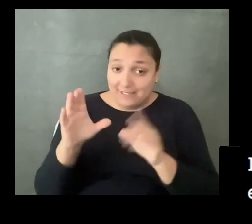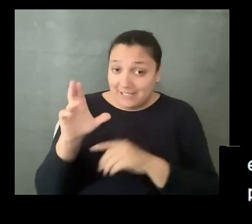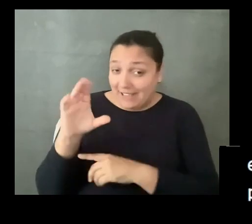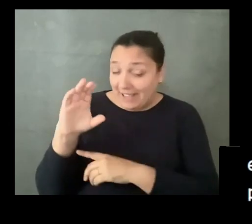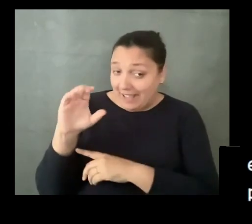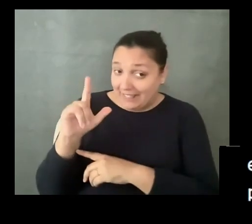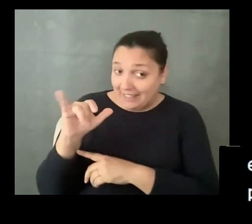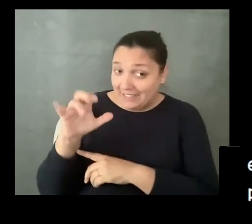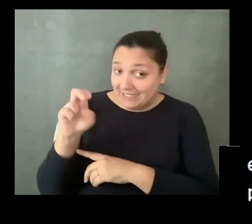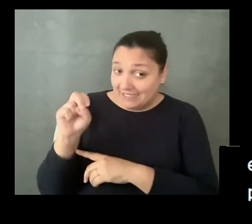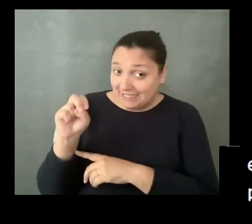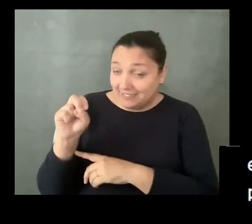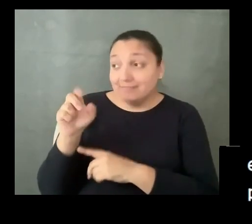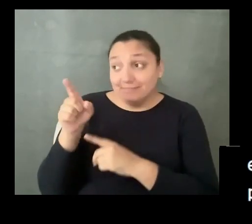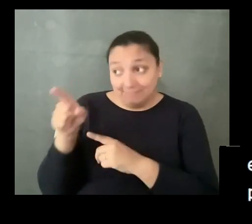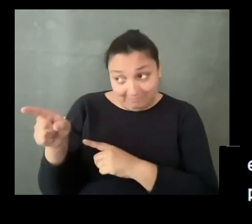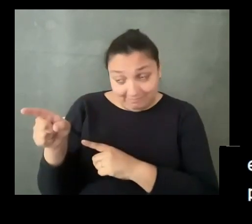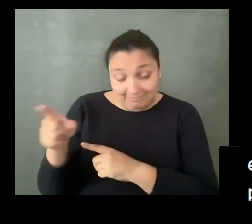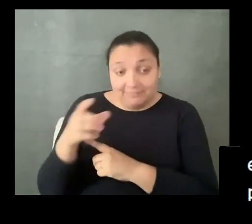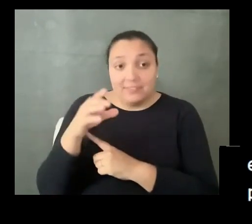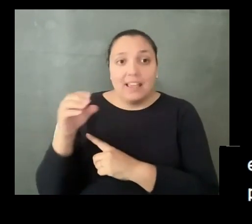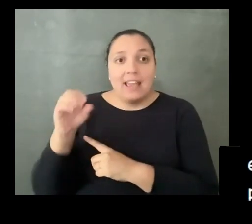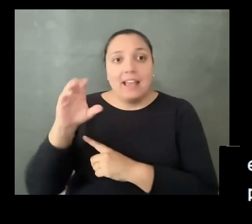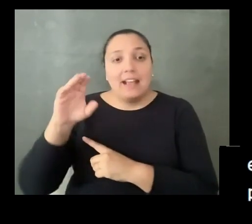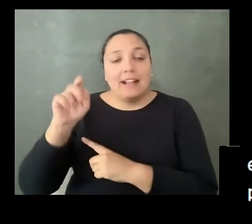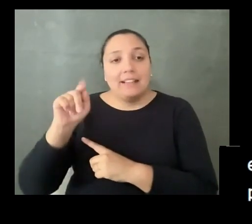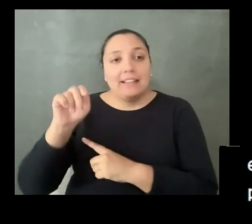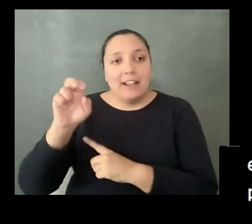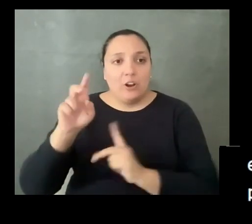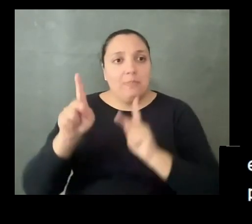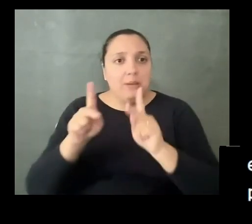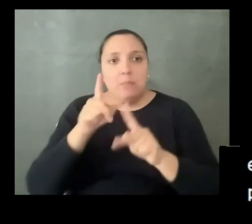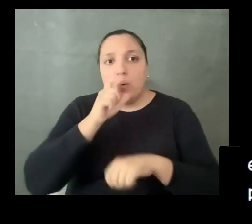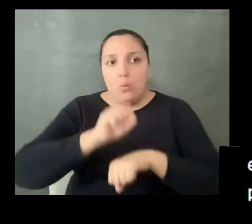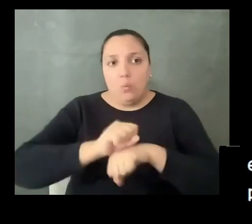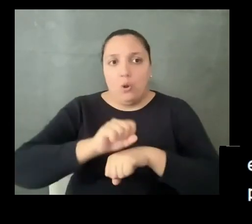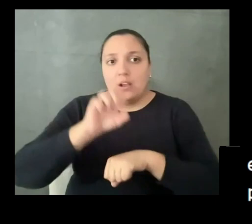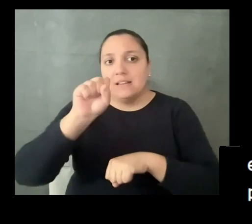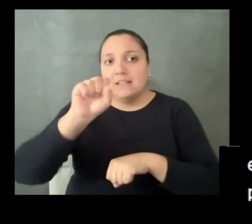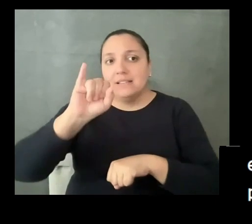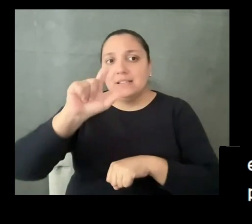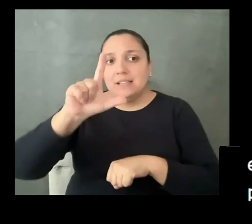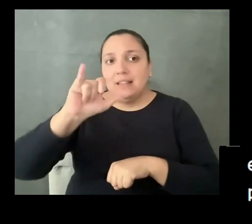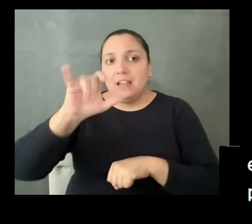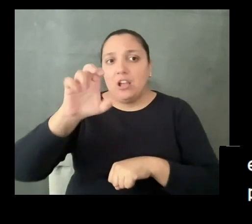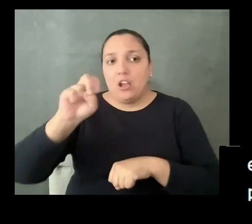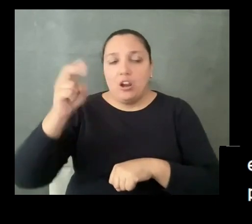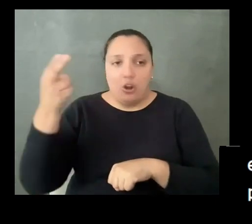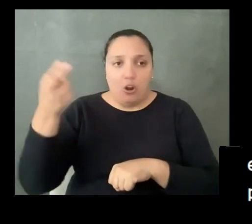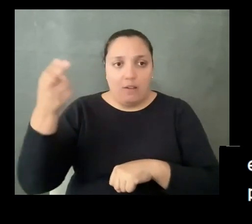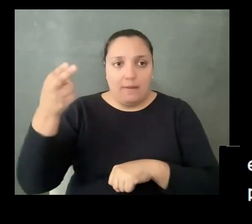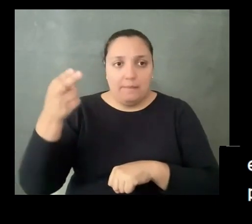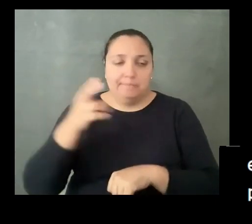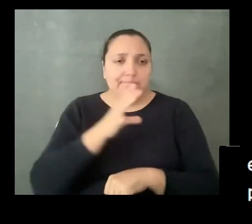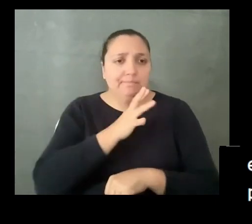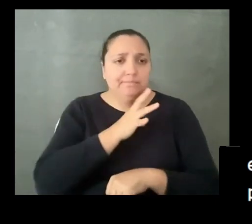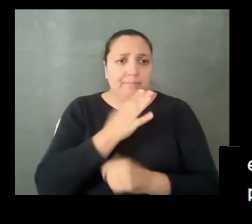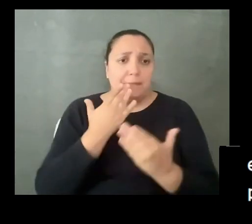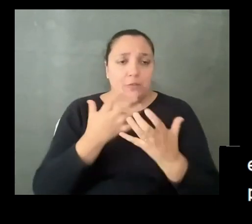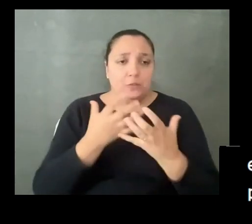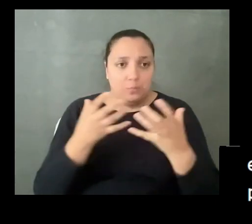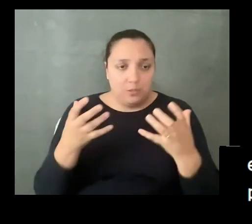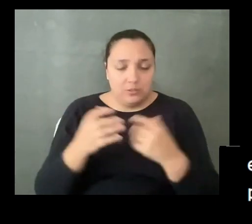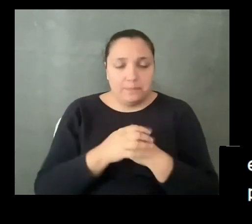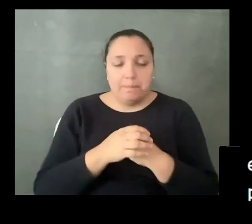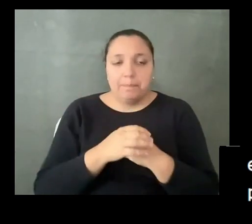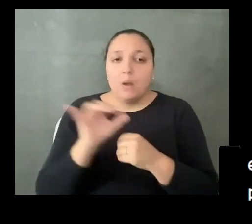as well as Claire Yang and the whole team at Silicon Harlem who is making this happen. Thank you so much. Lastly, just want